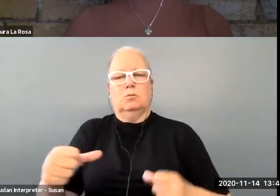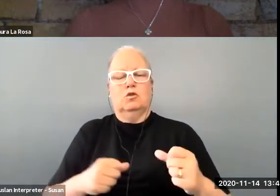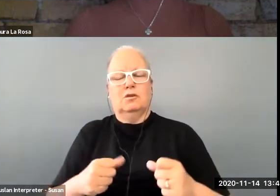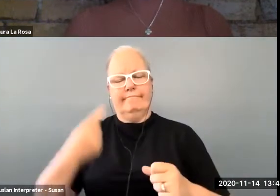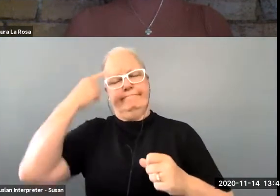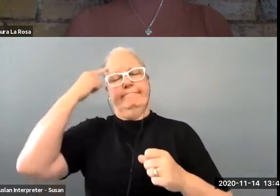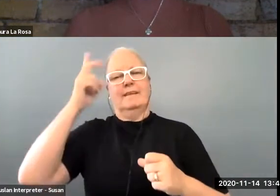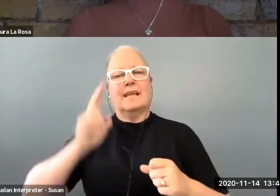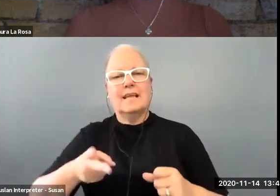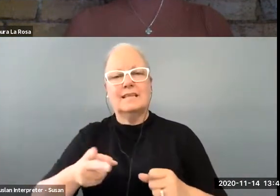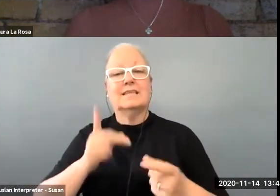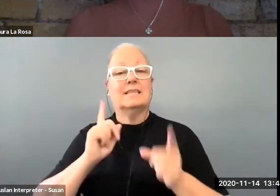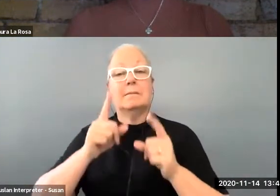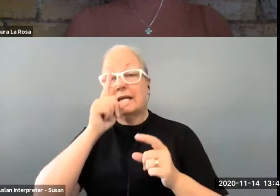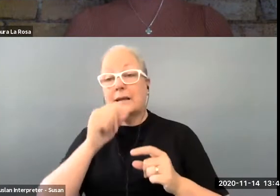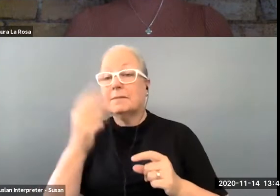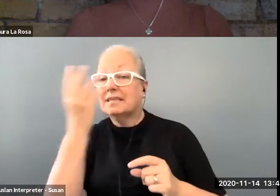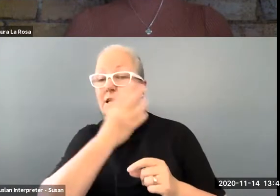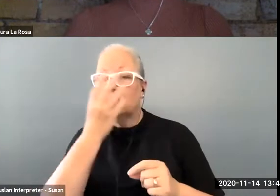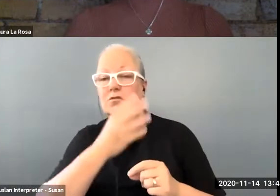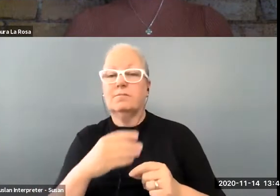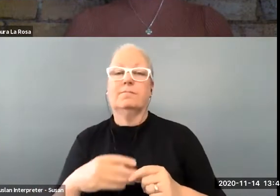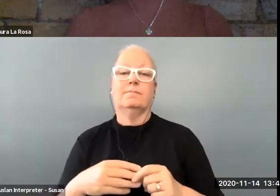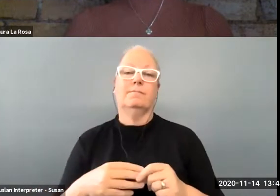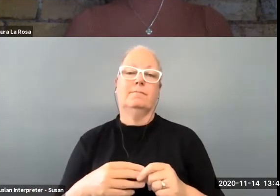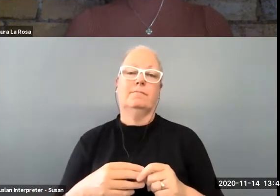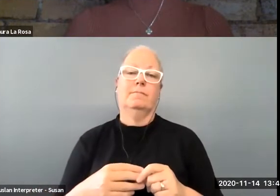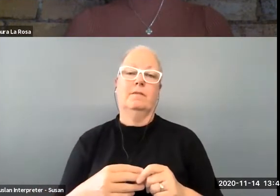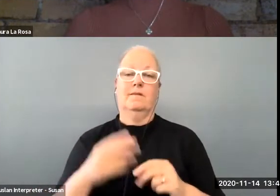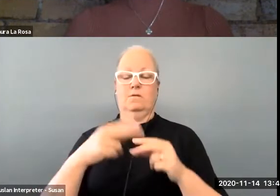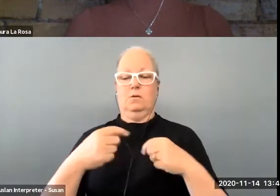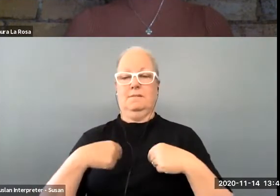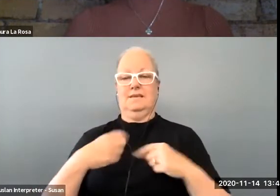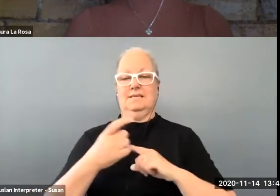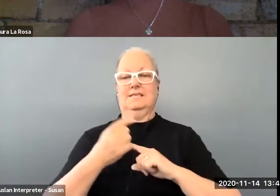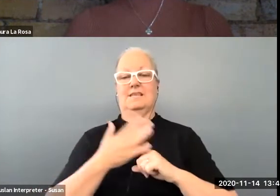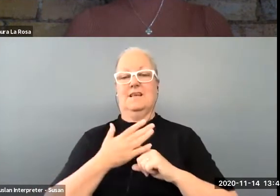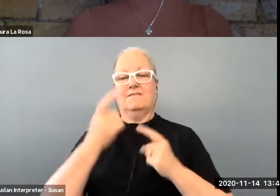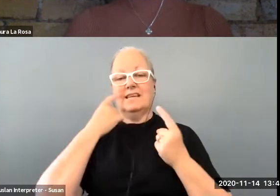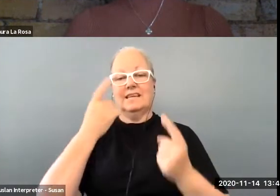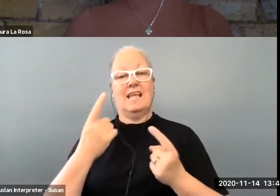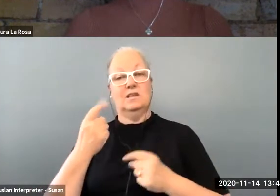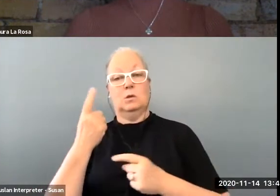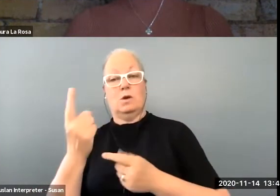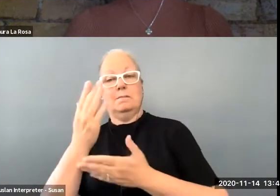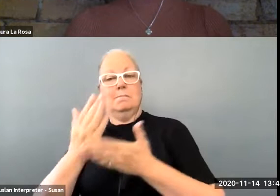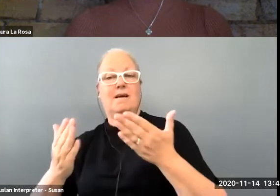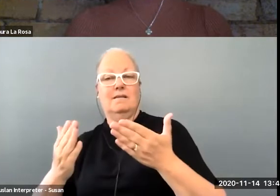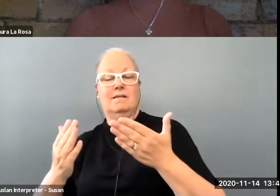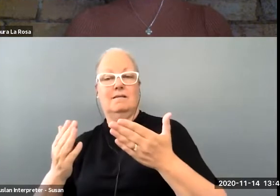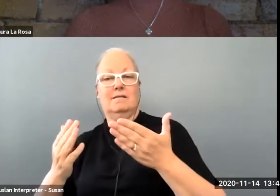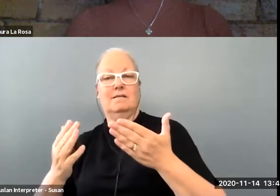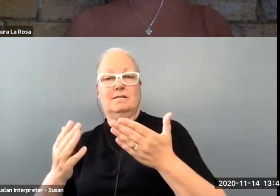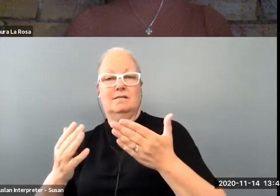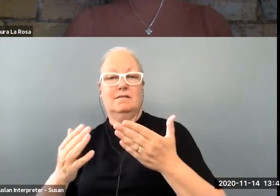and occasionally dangerous. For me, it's self-care is one part of